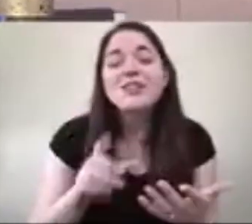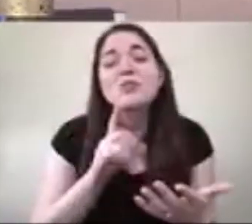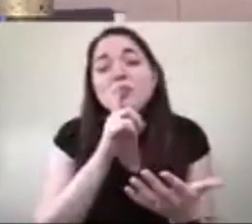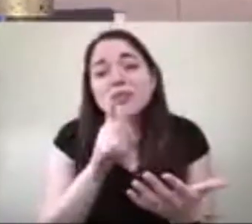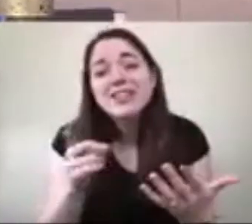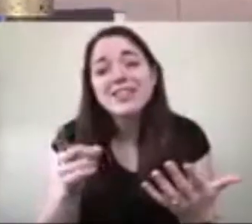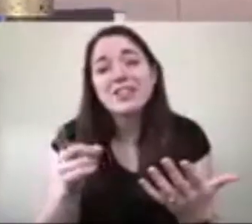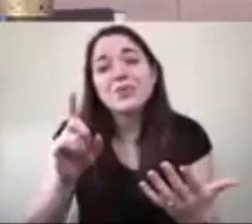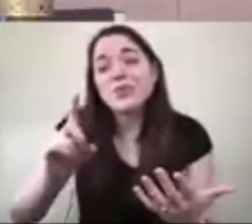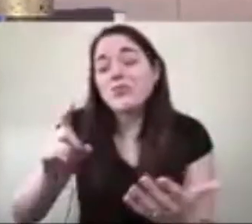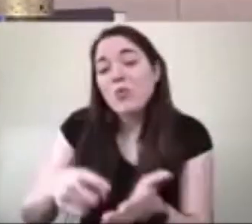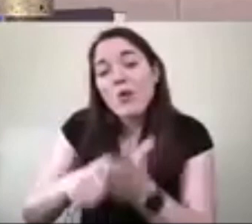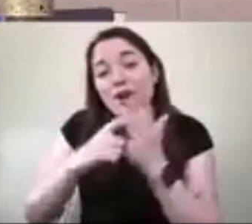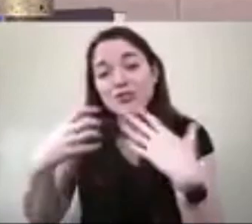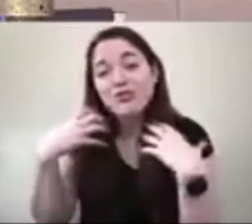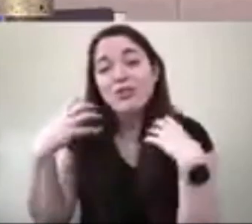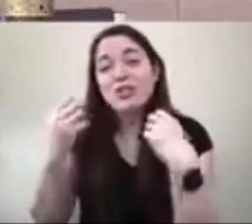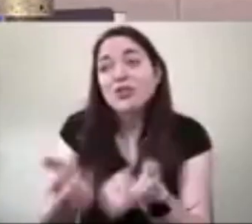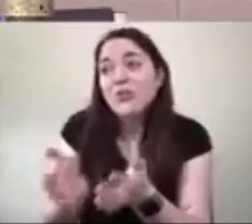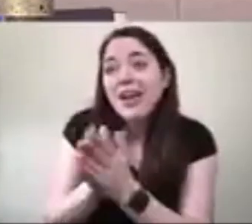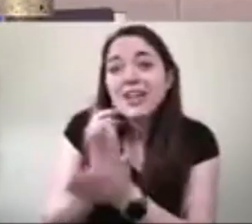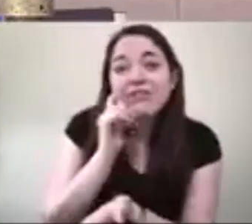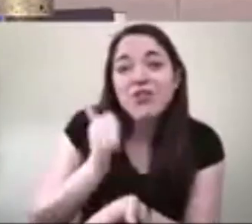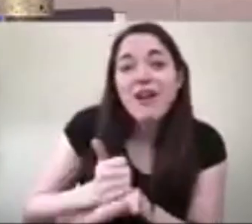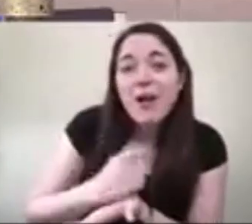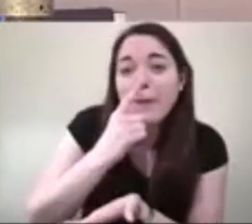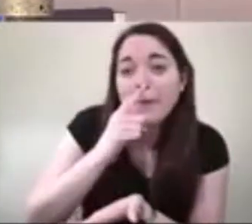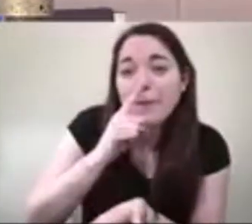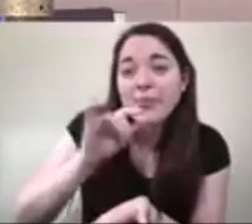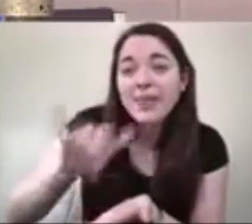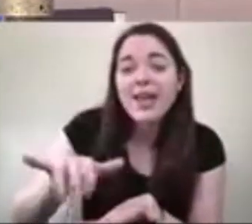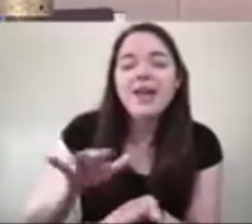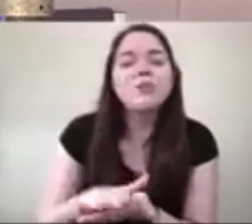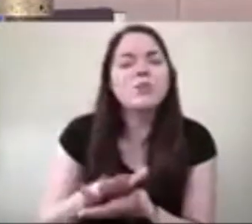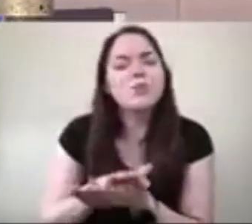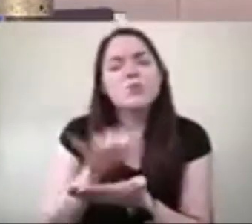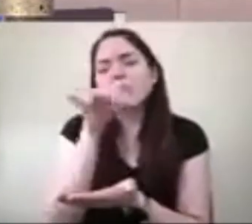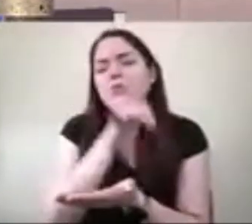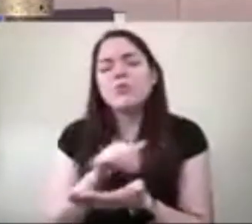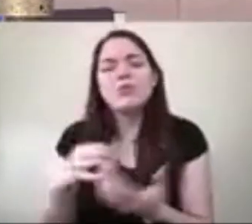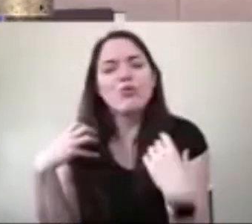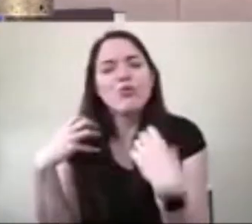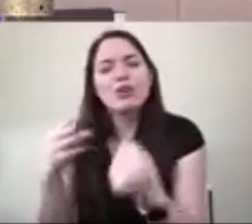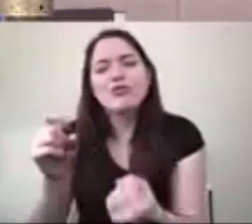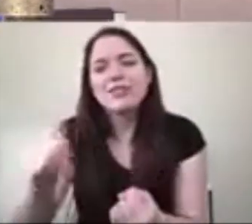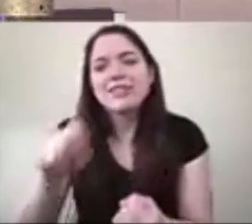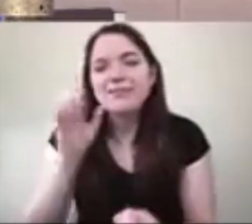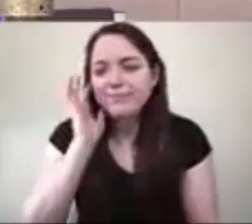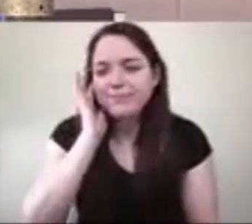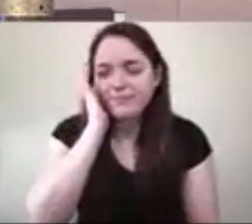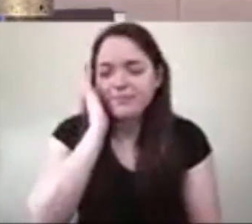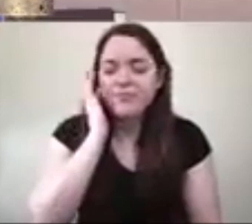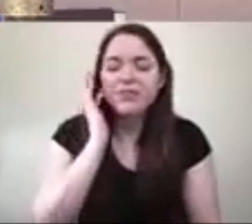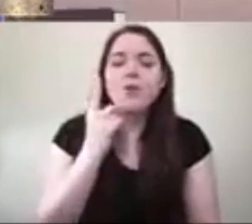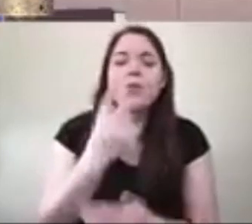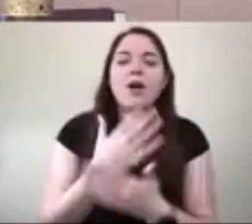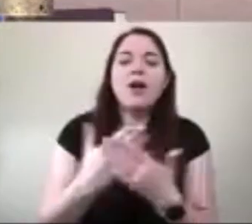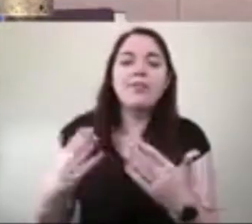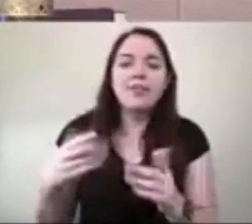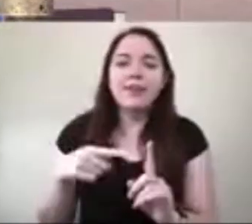of our call as a congregation. This is where I want to draw on this wonderful teacher, E. Carrington